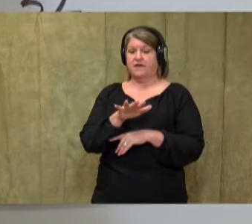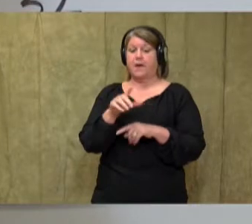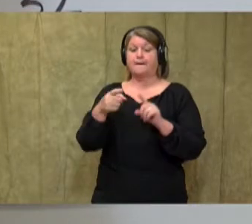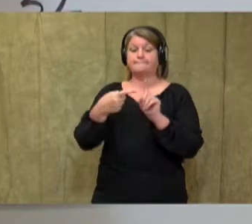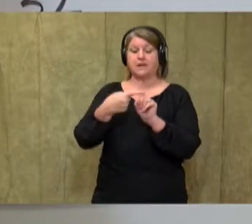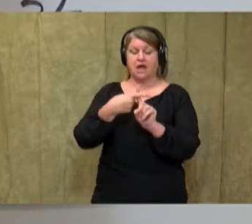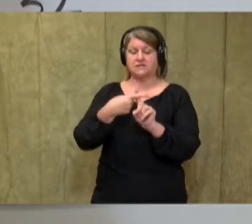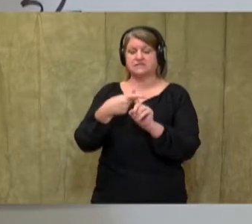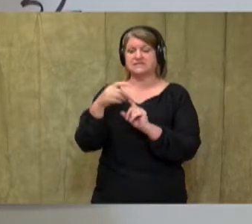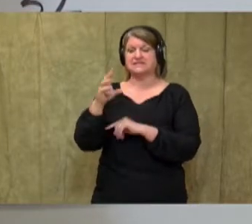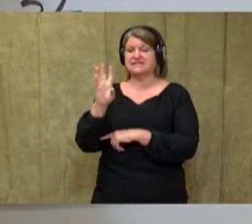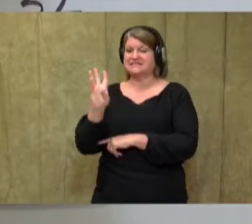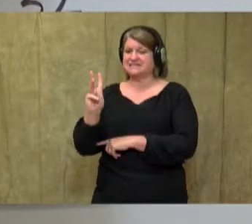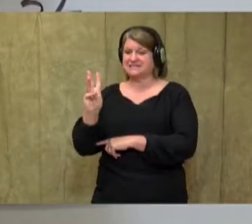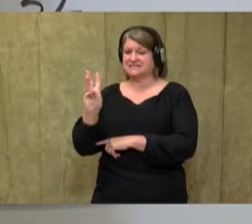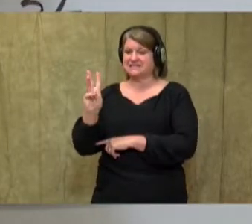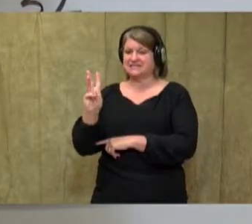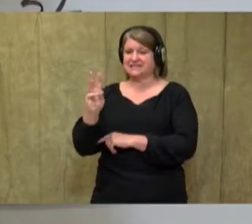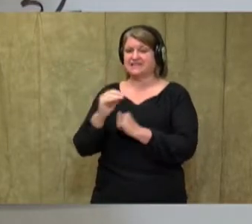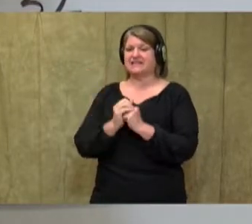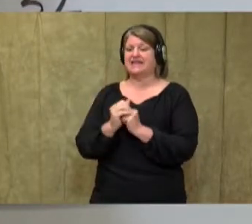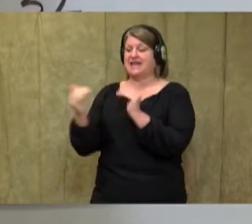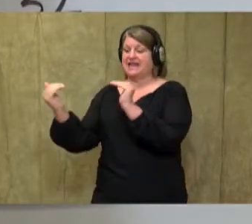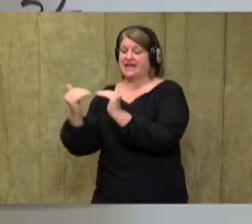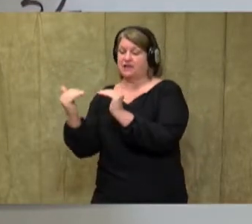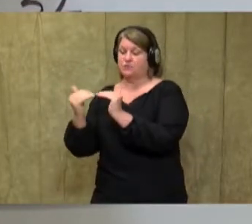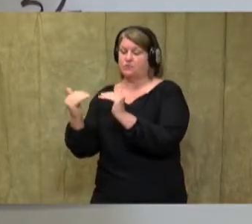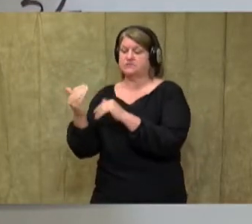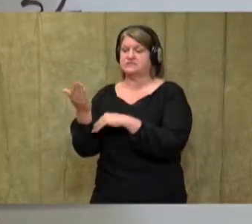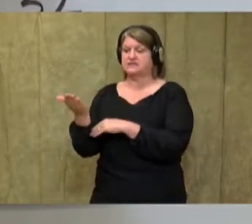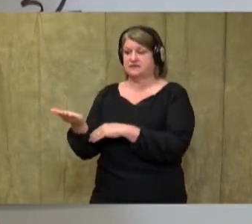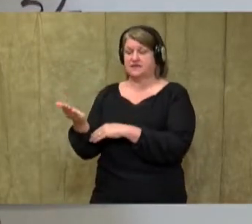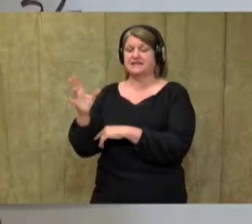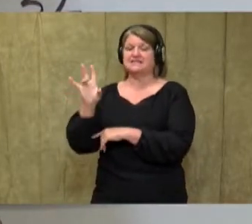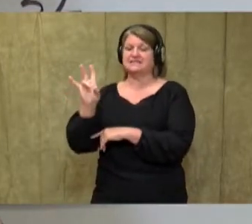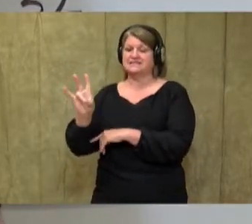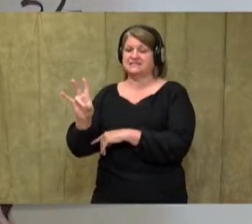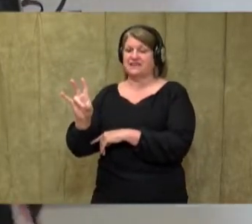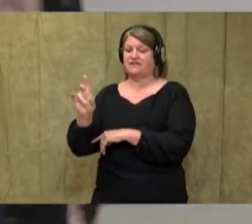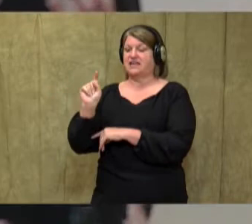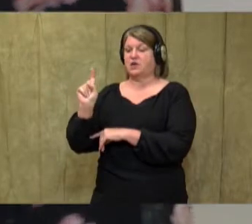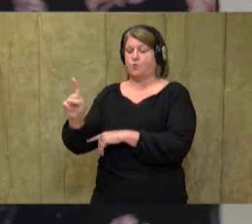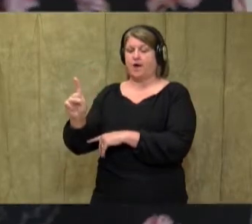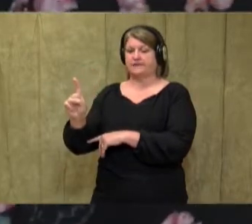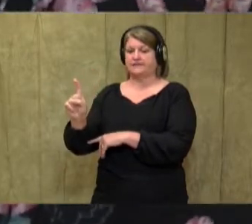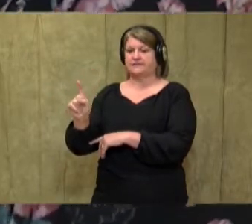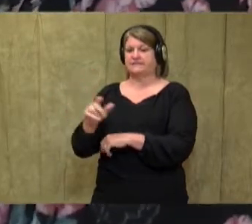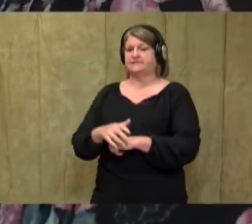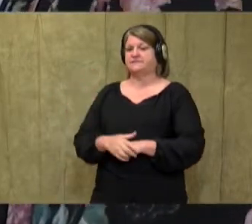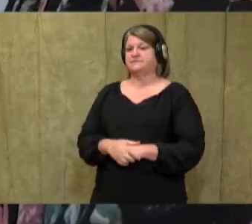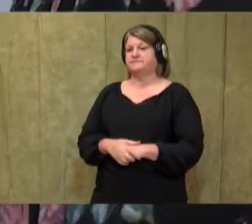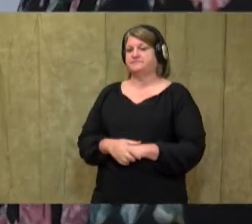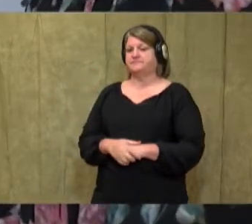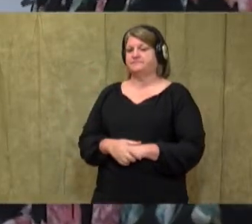plus 16 equals 71.